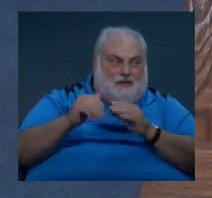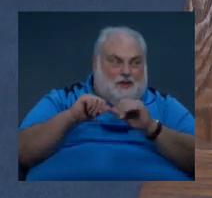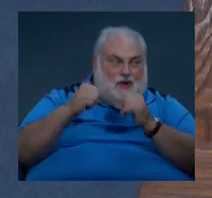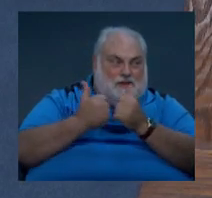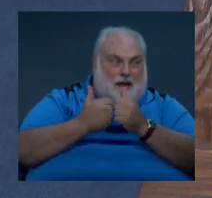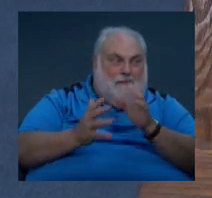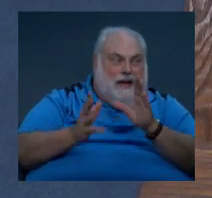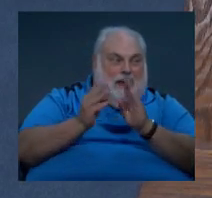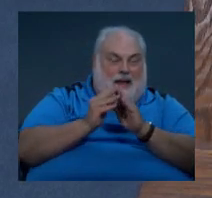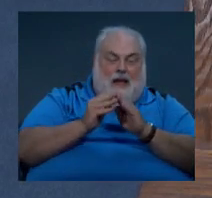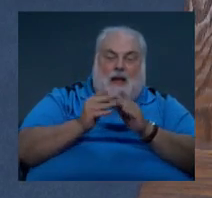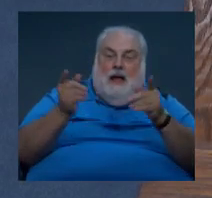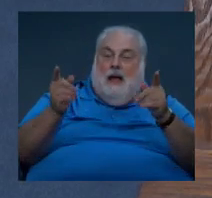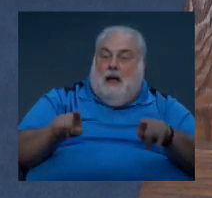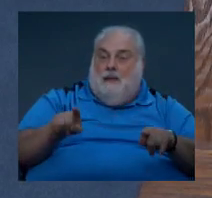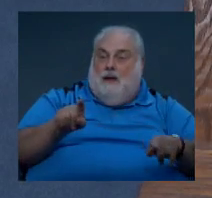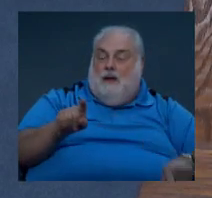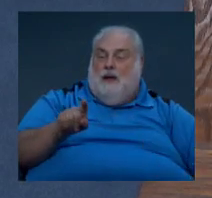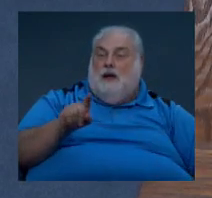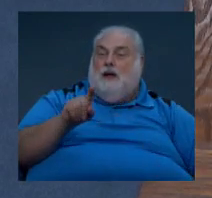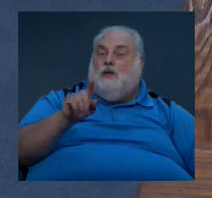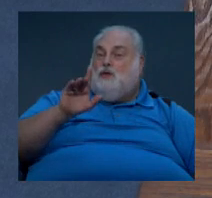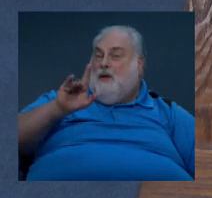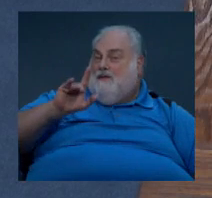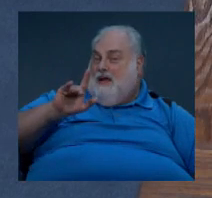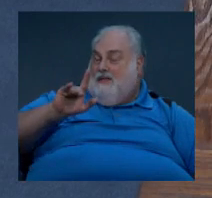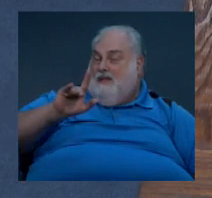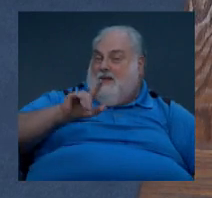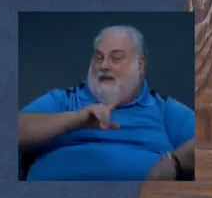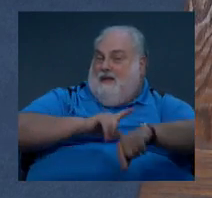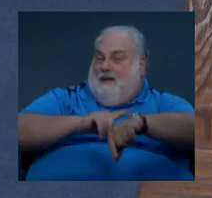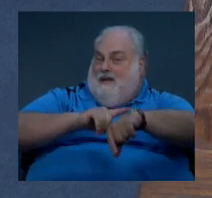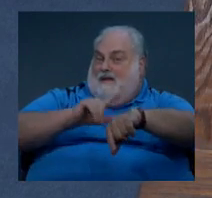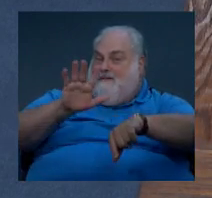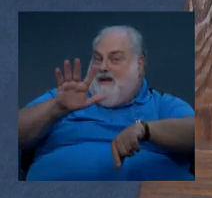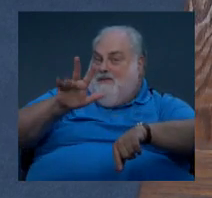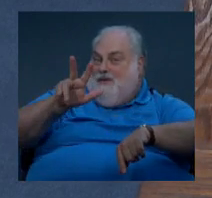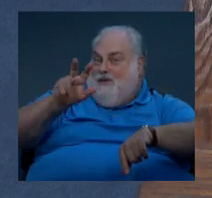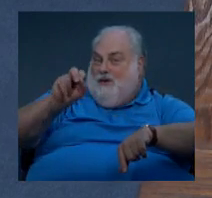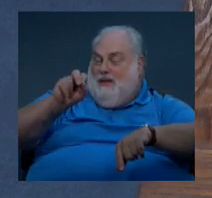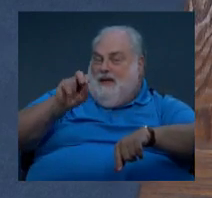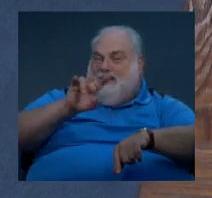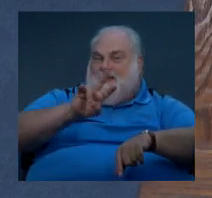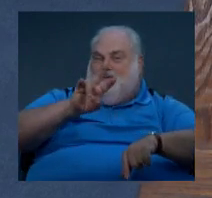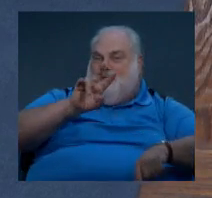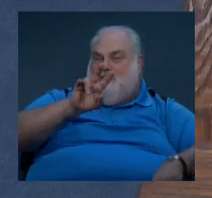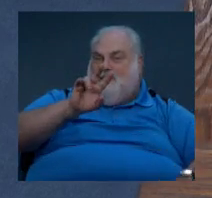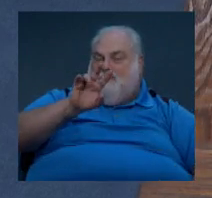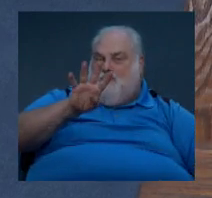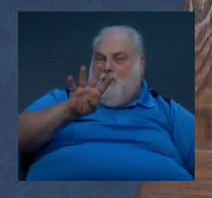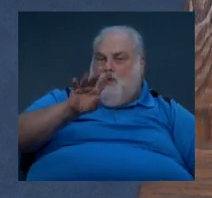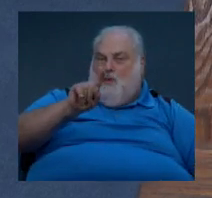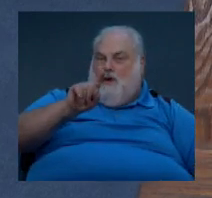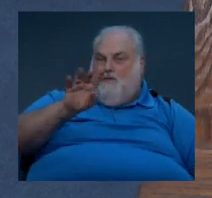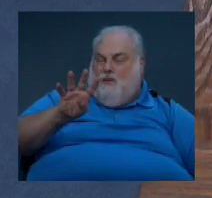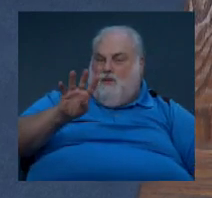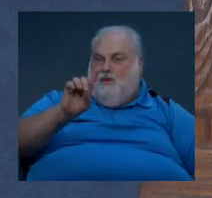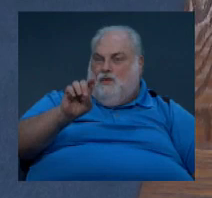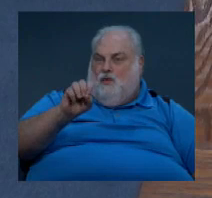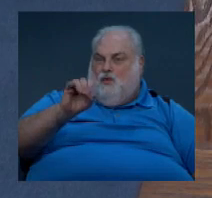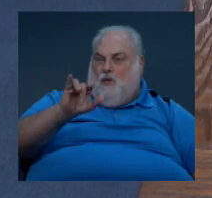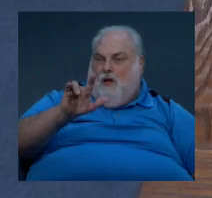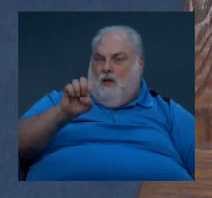association meeting, which is the 25th at 5:30 at the 7414 Door Springs, which is the Alert